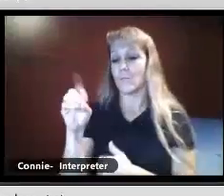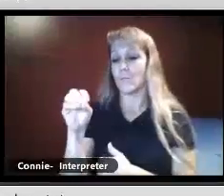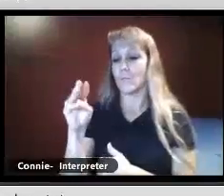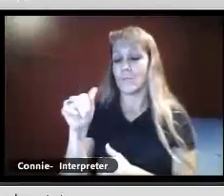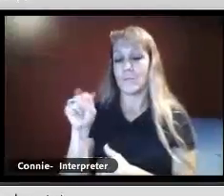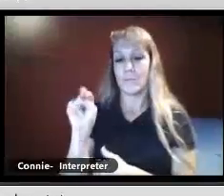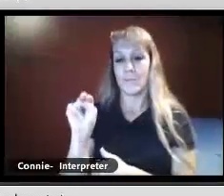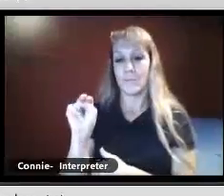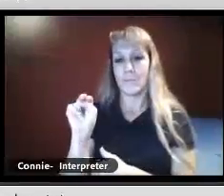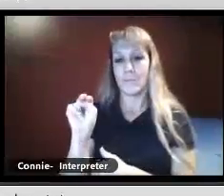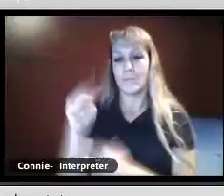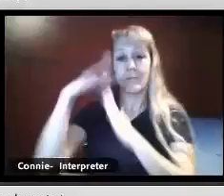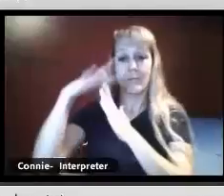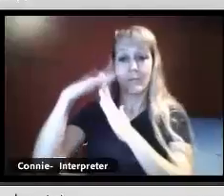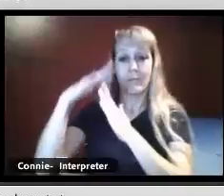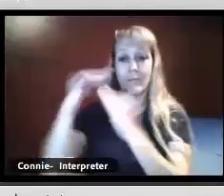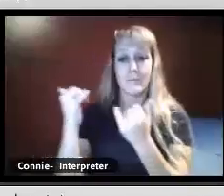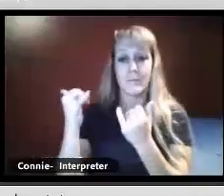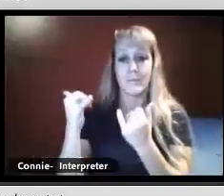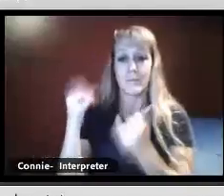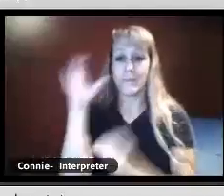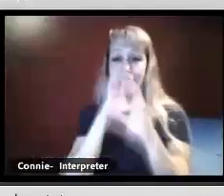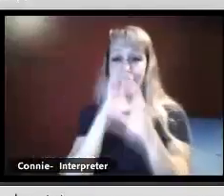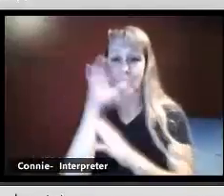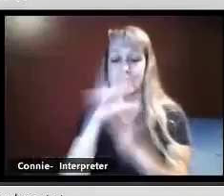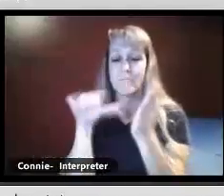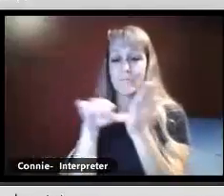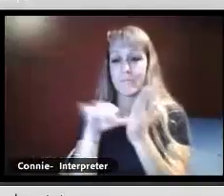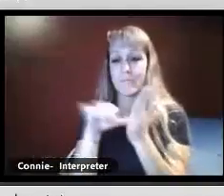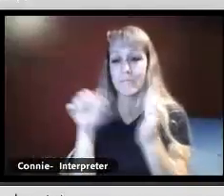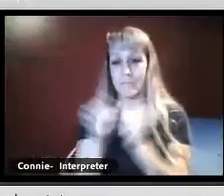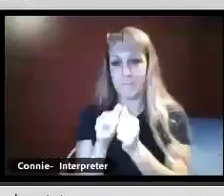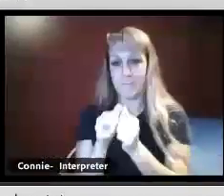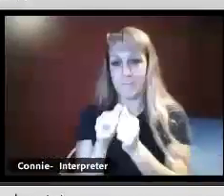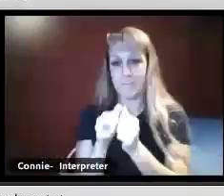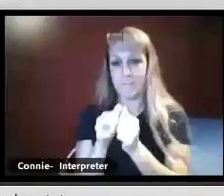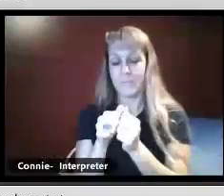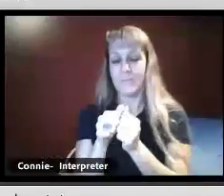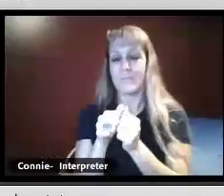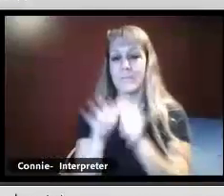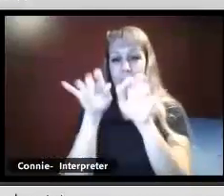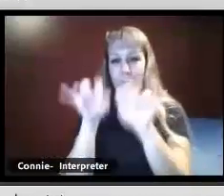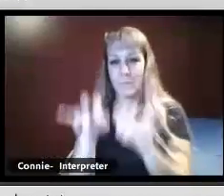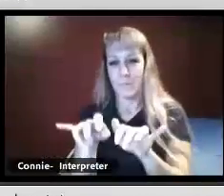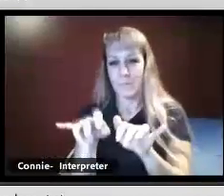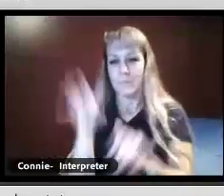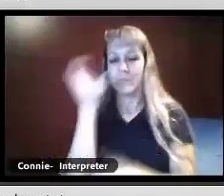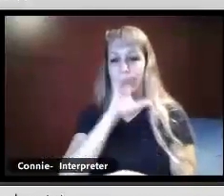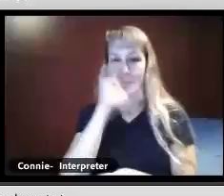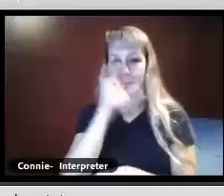top to find pages with, and I'm going to type in a search.